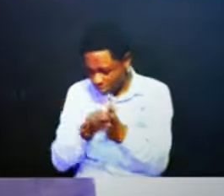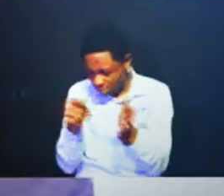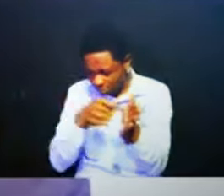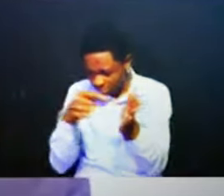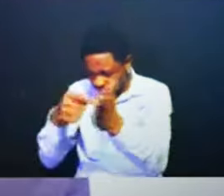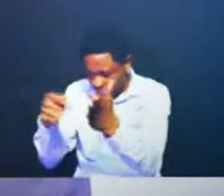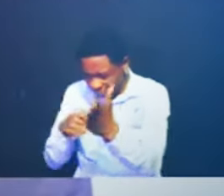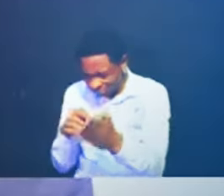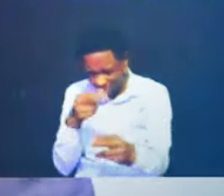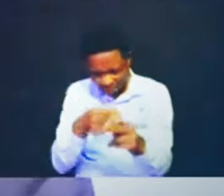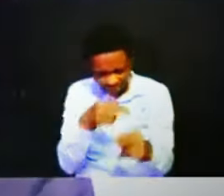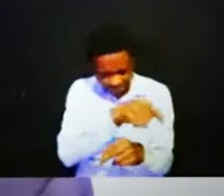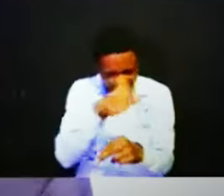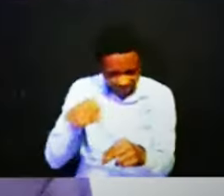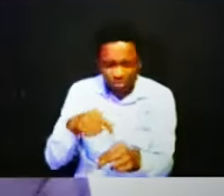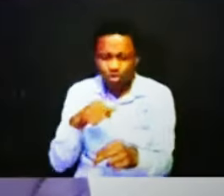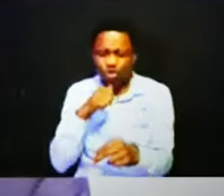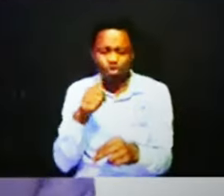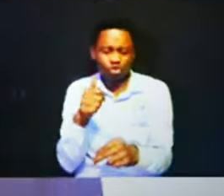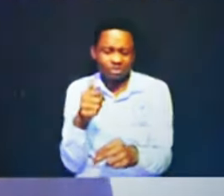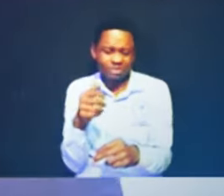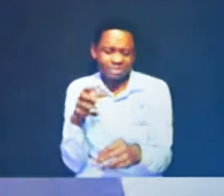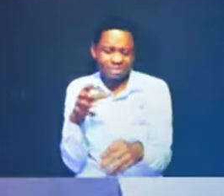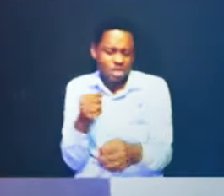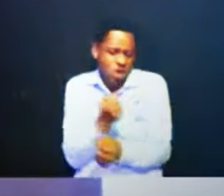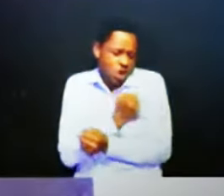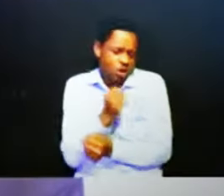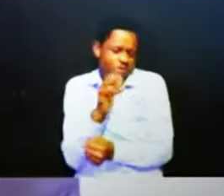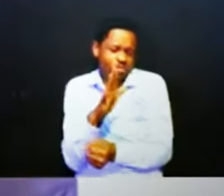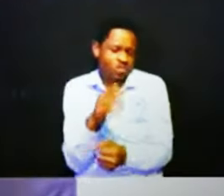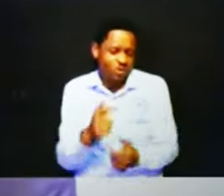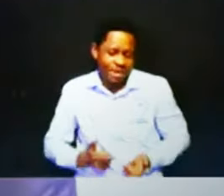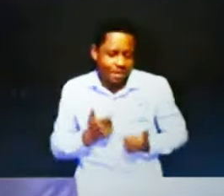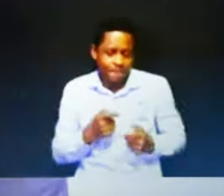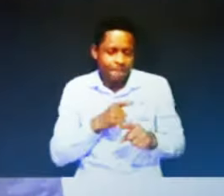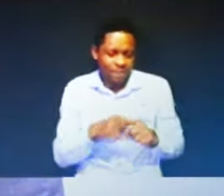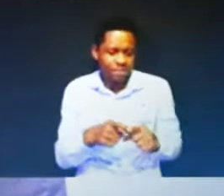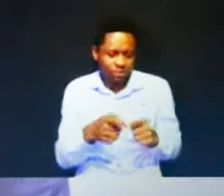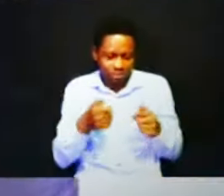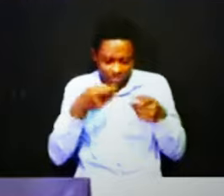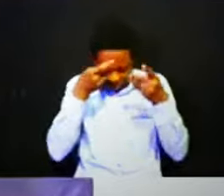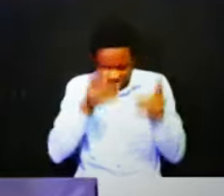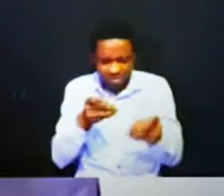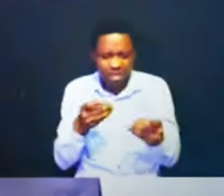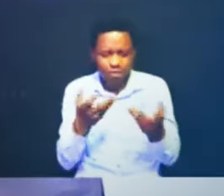For them, theirs was the glory of God.